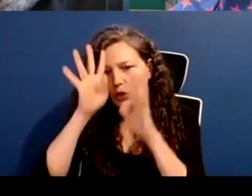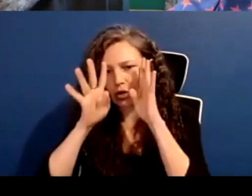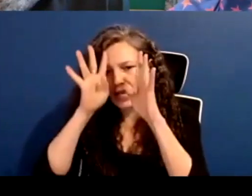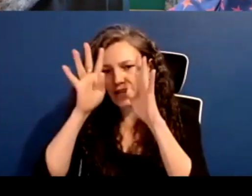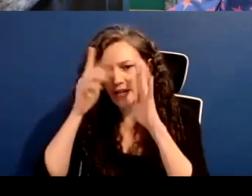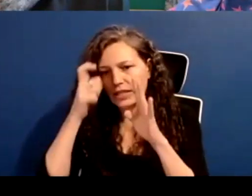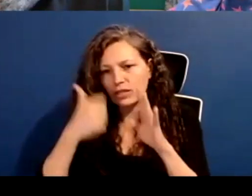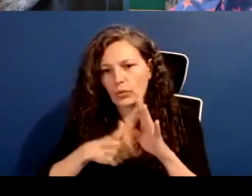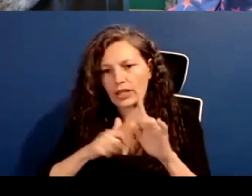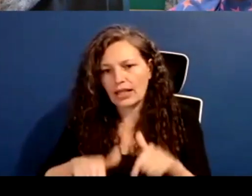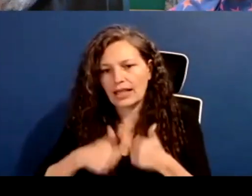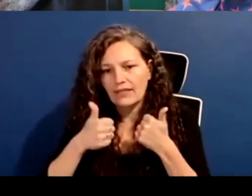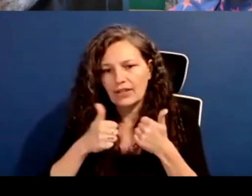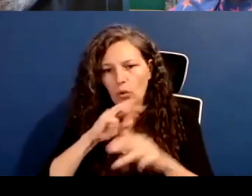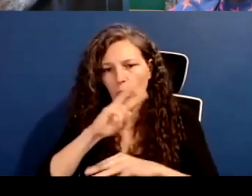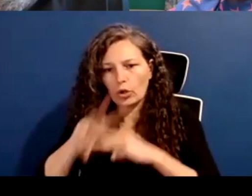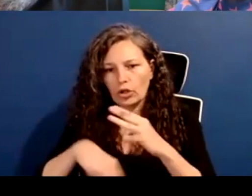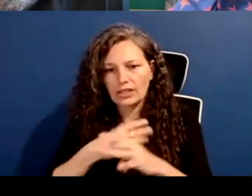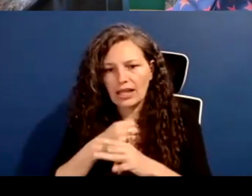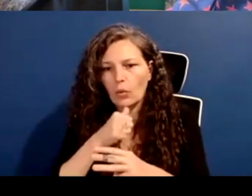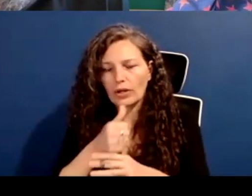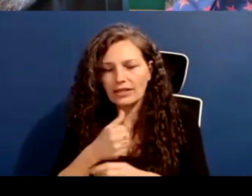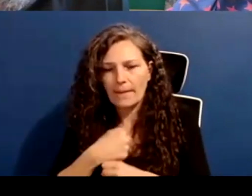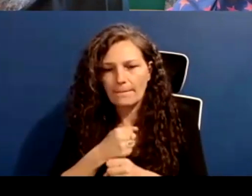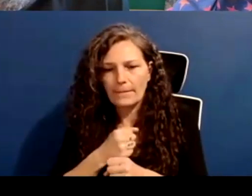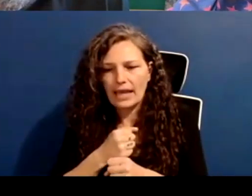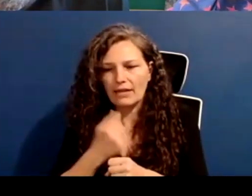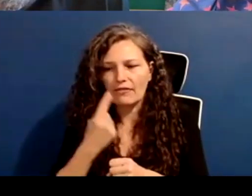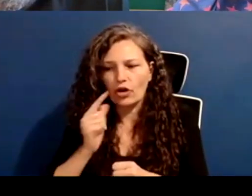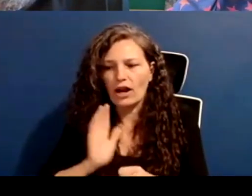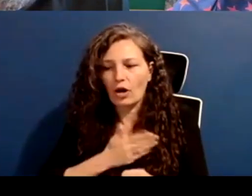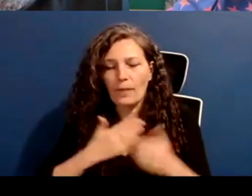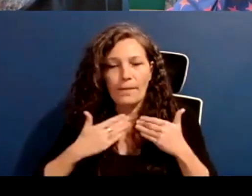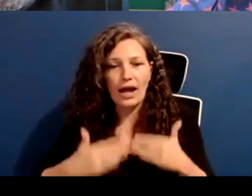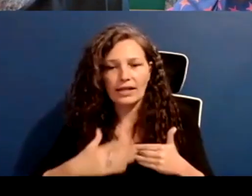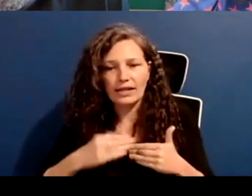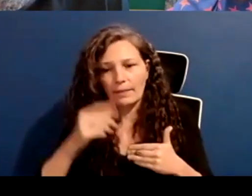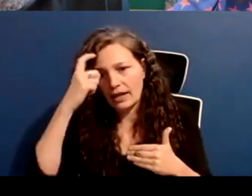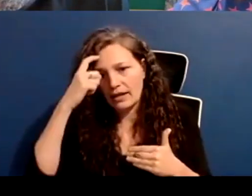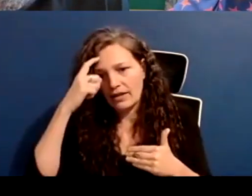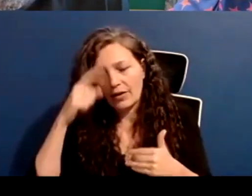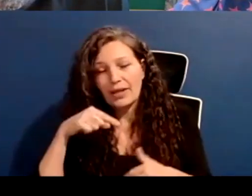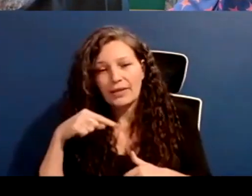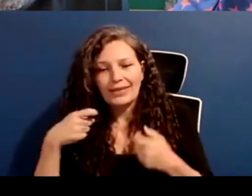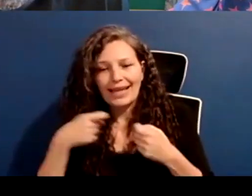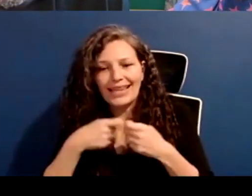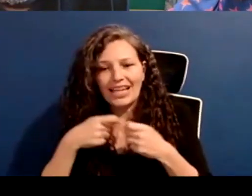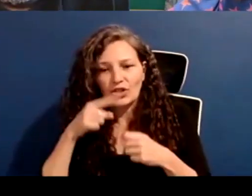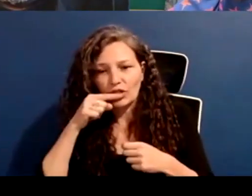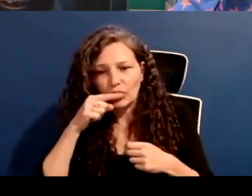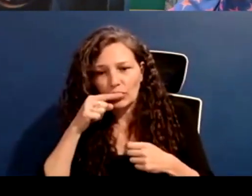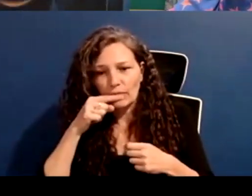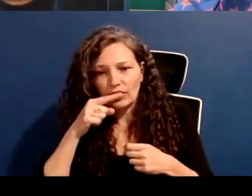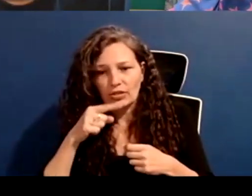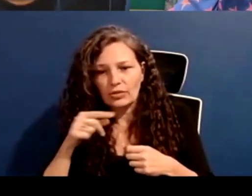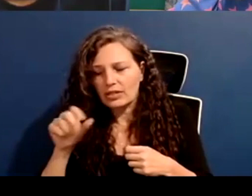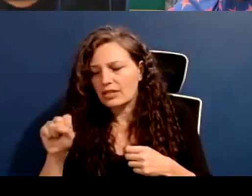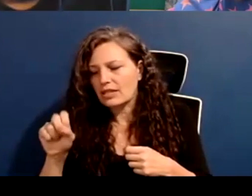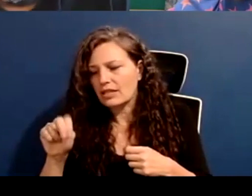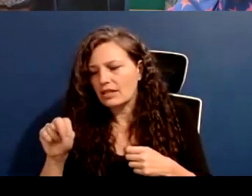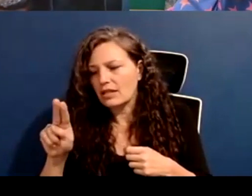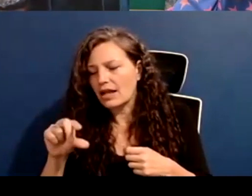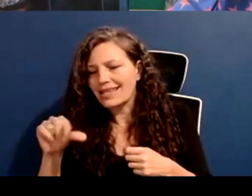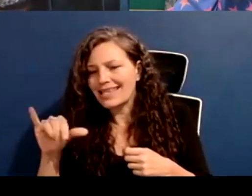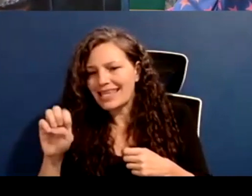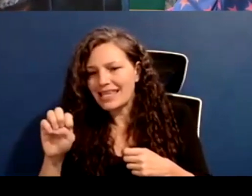a world that isn't built for our body minds. Everything from the electric toothbrush to the Snuggie to the